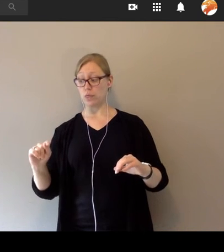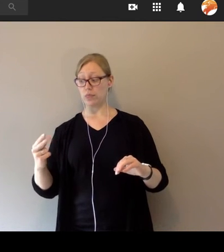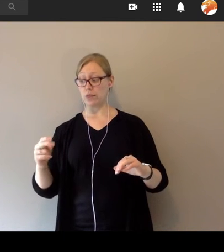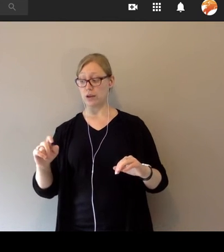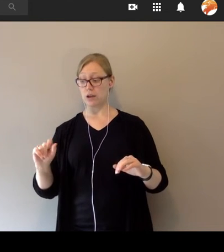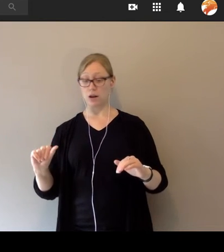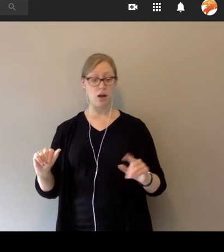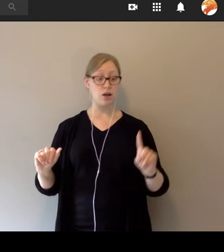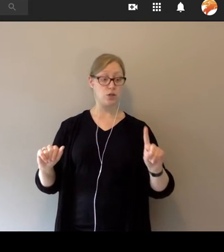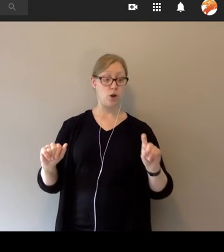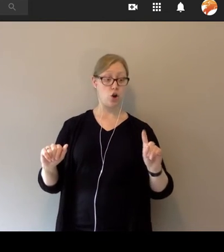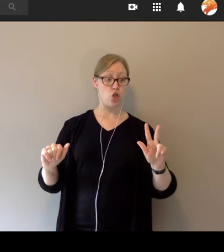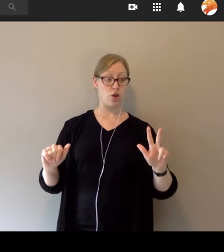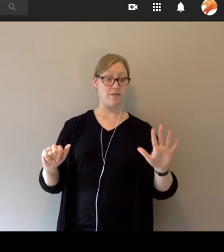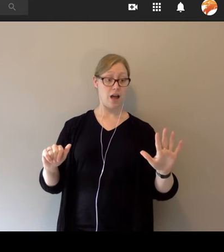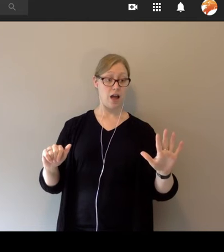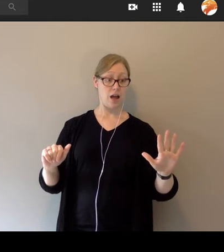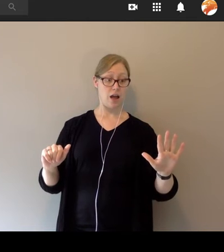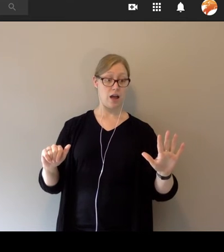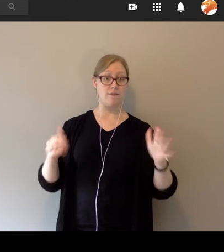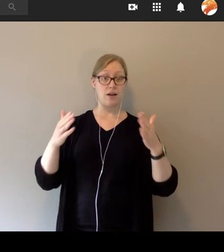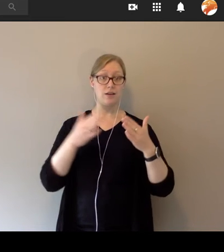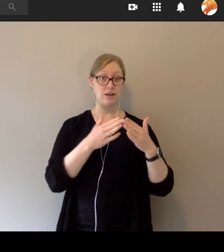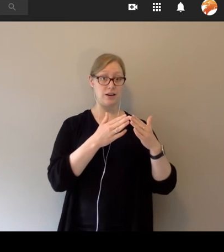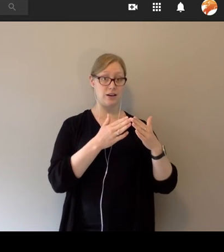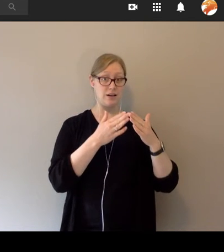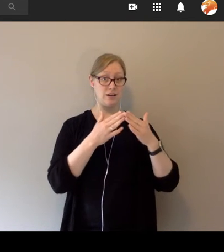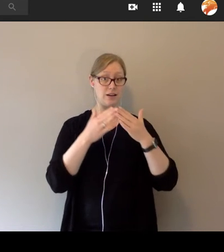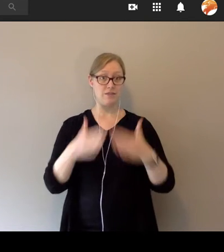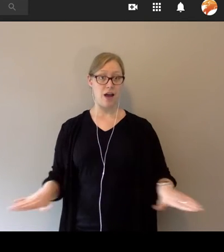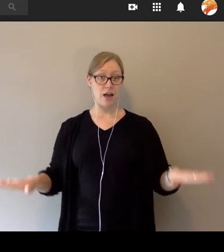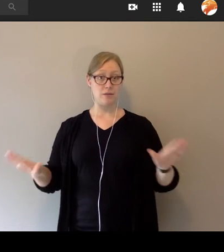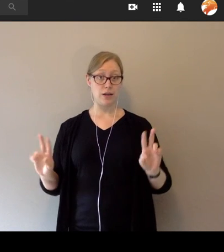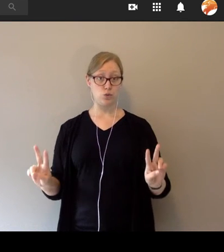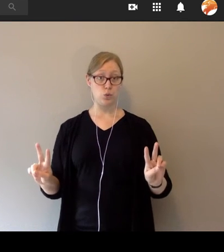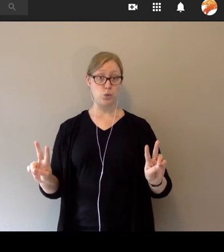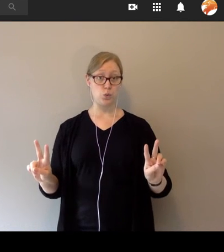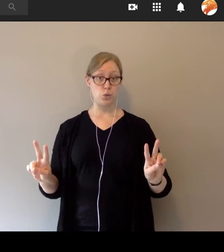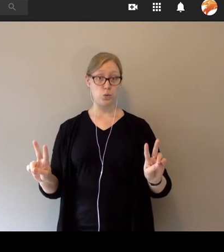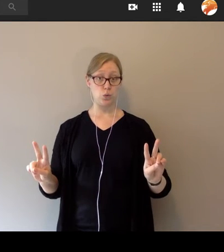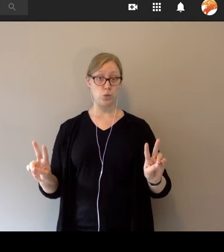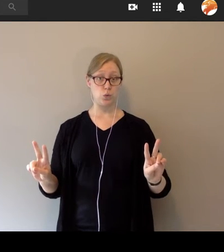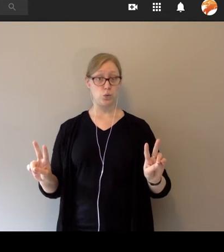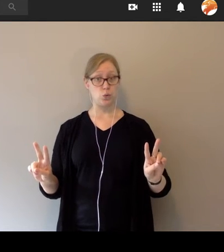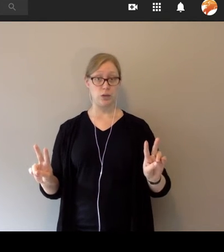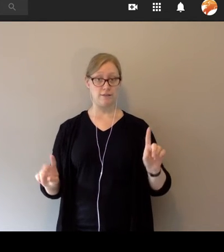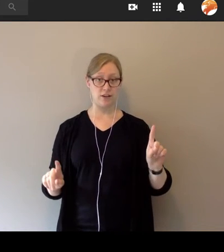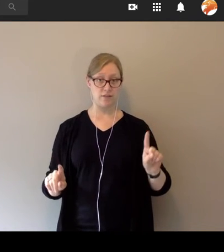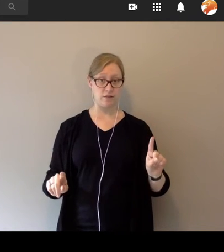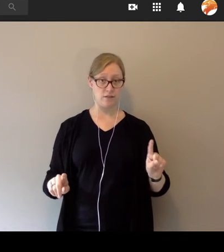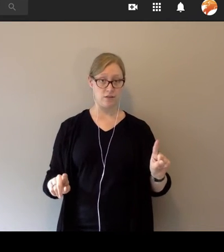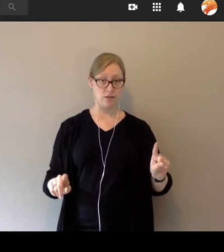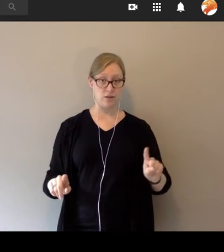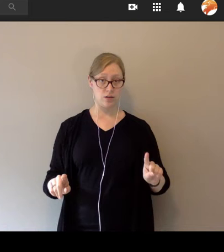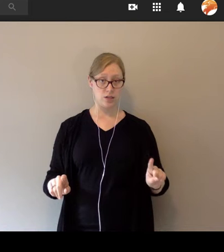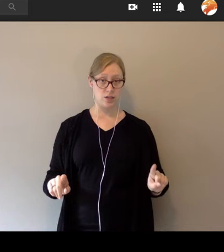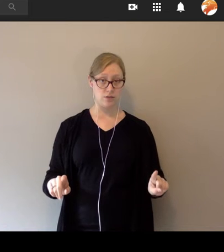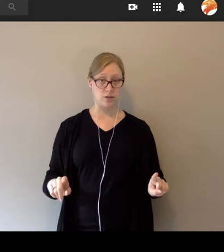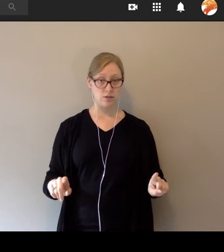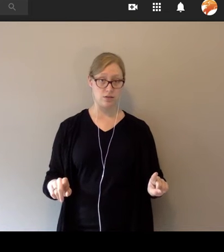so I'm going to take half of that to find out what theta is. Half of 100, well, that's 50. Half of 30 is 15. Half of 5 is